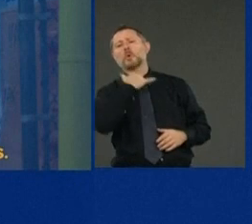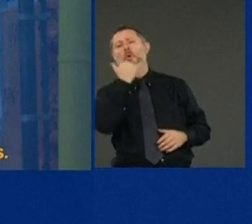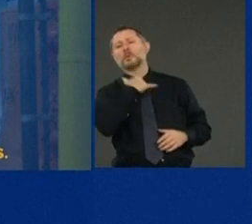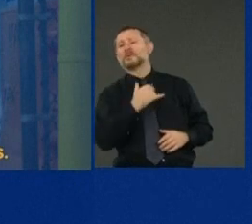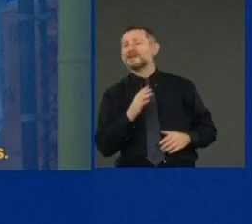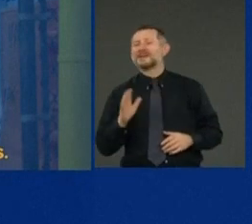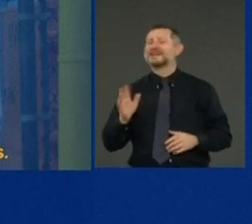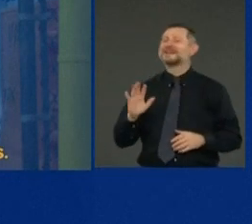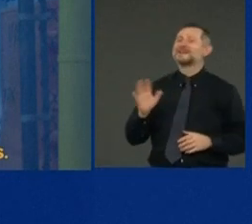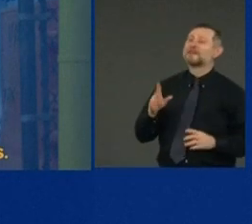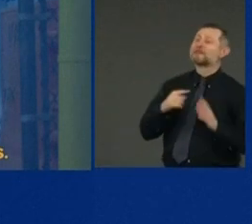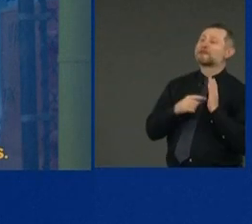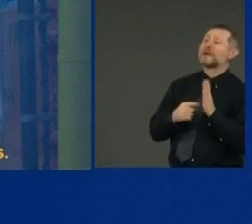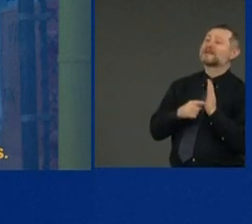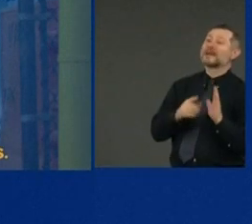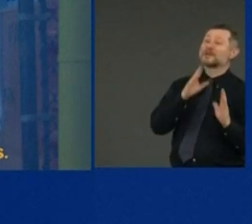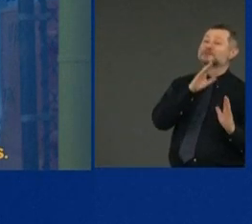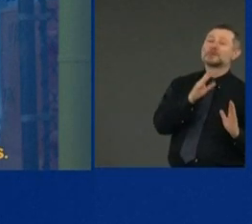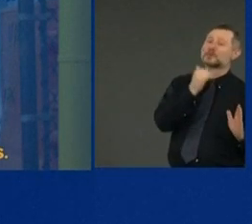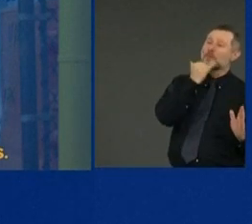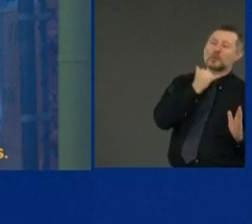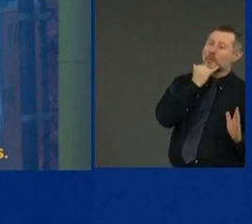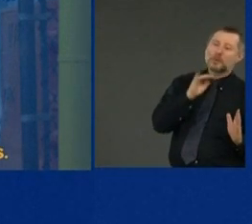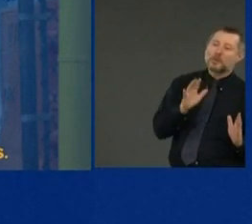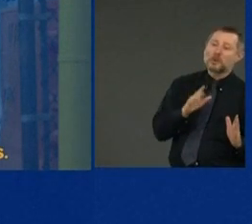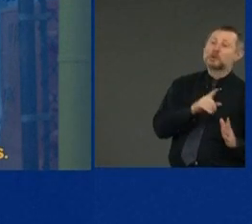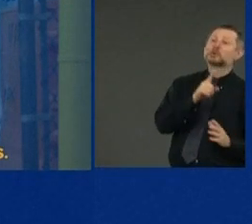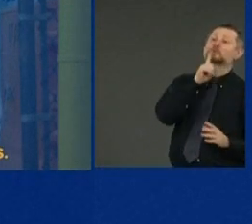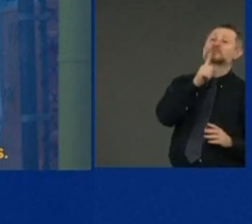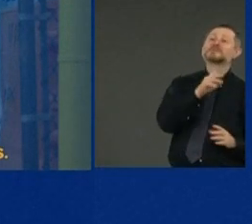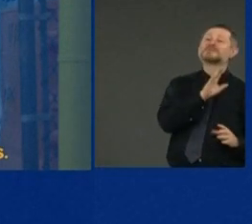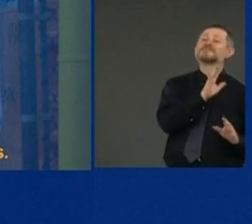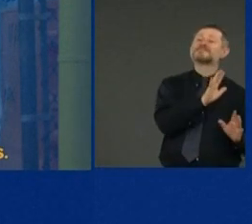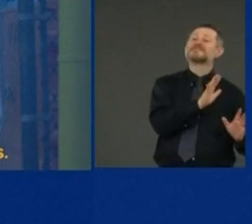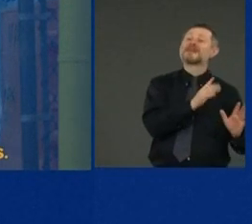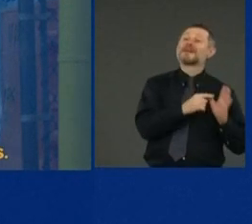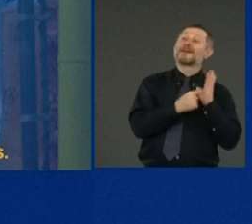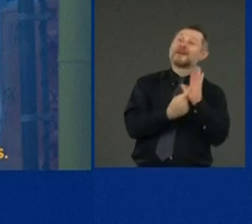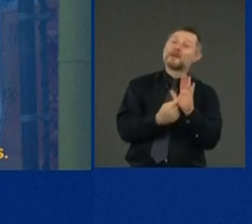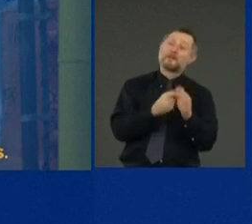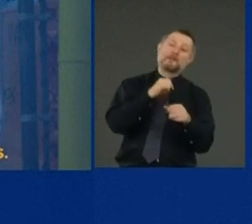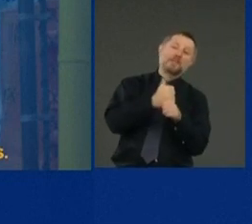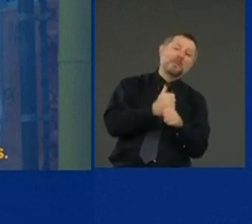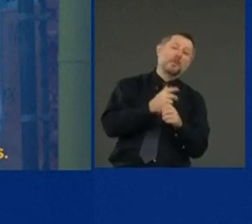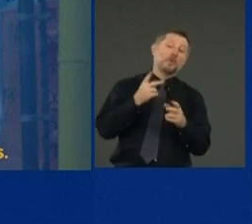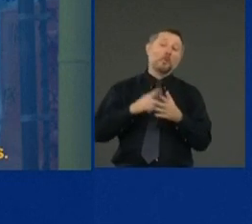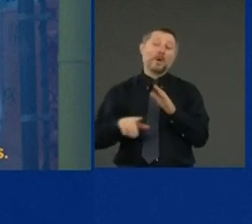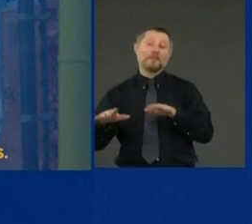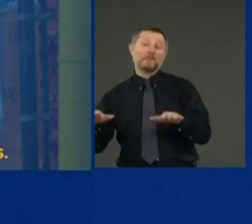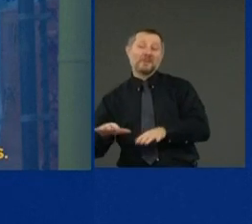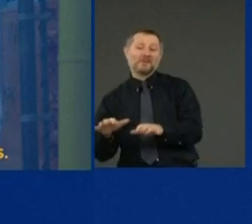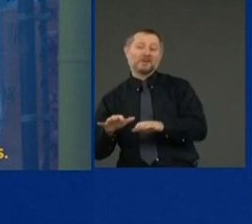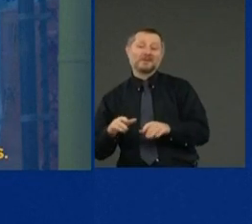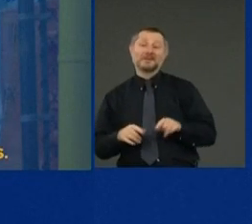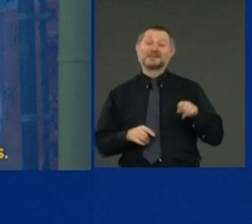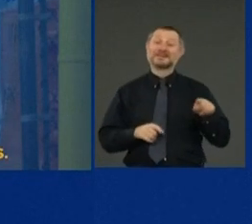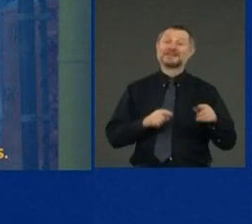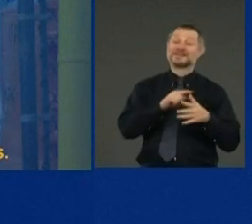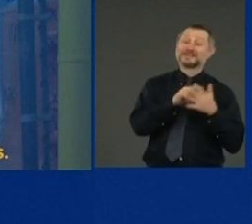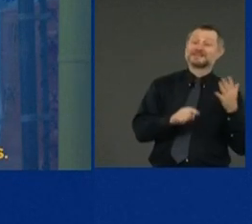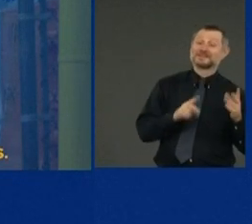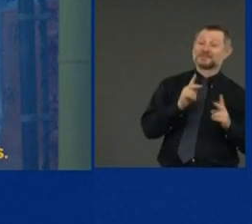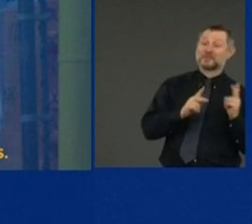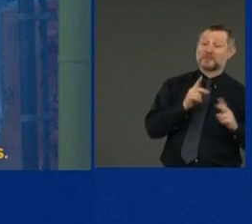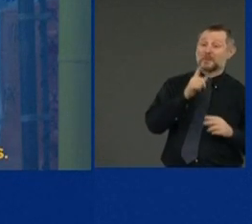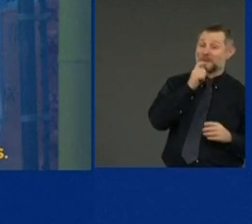model isn't a model. It's an extrapolation. They're saying by this number of deaths last week,